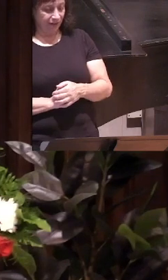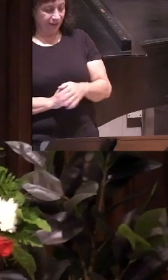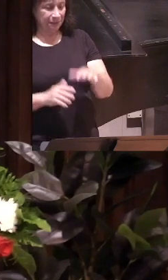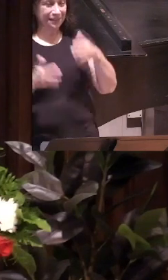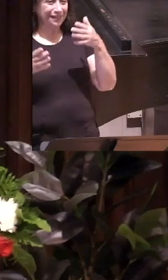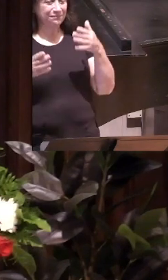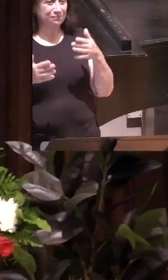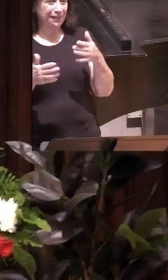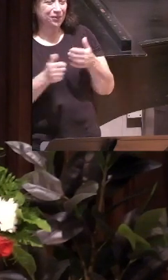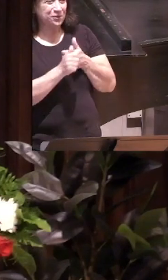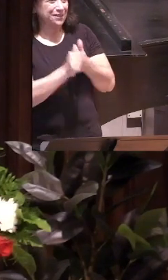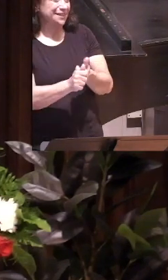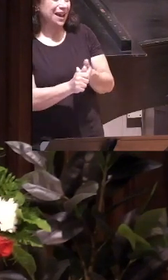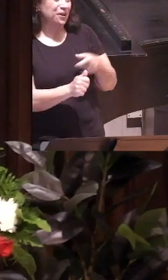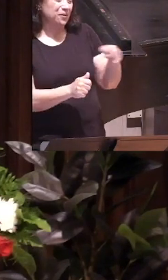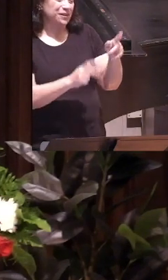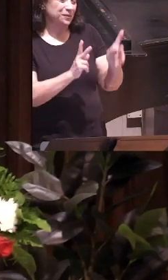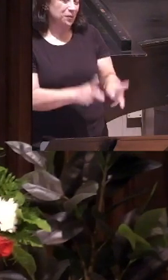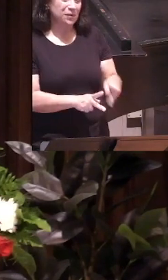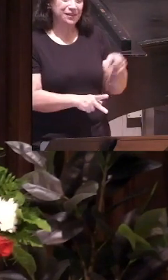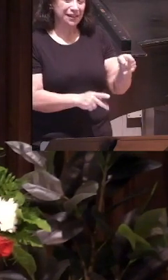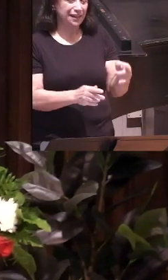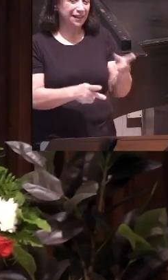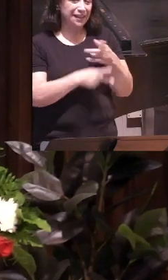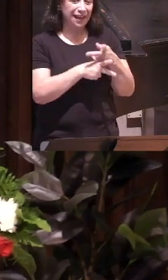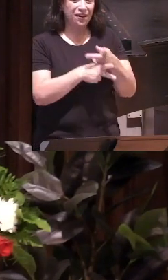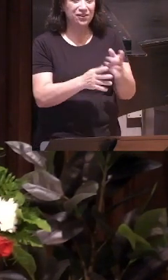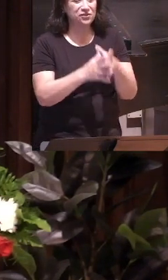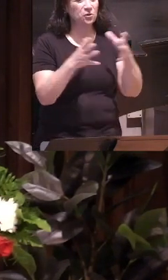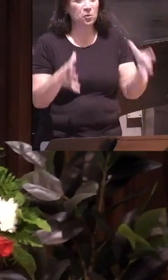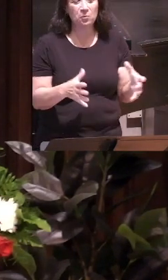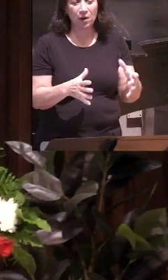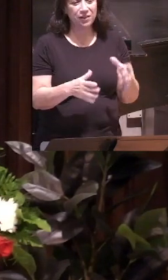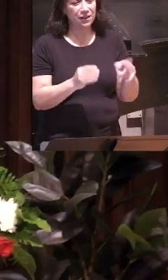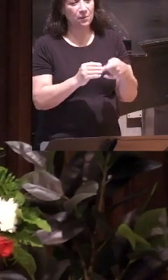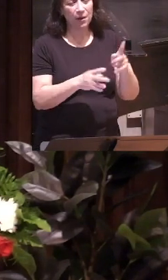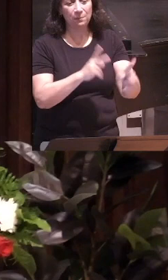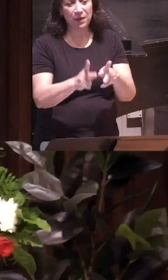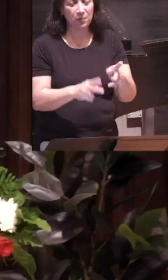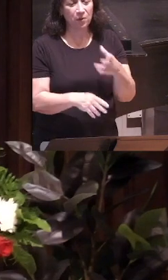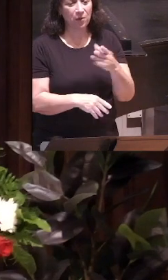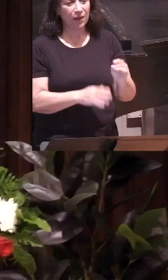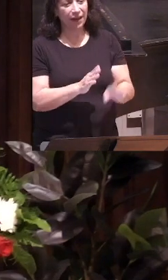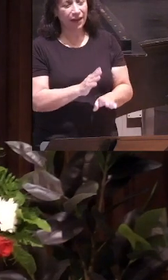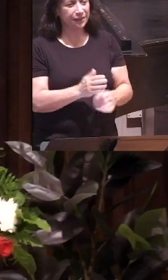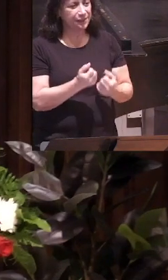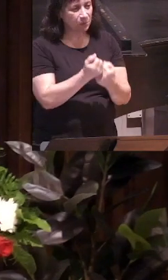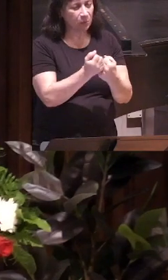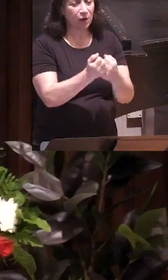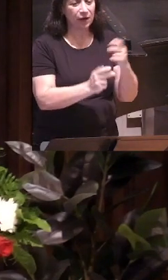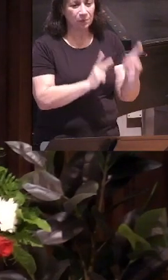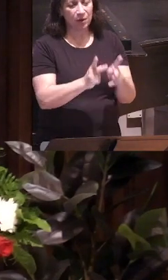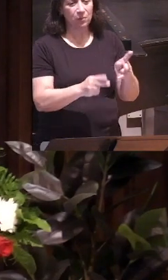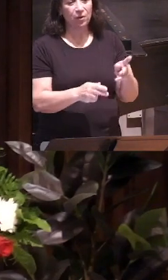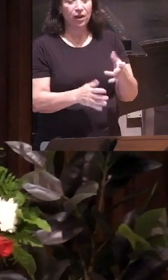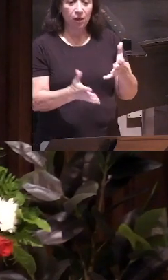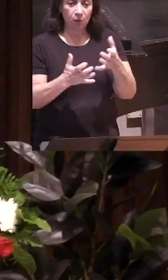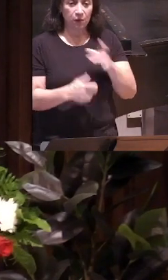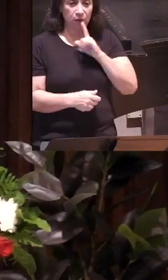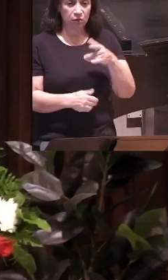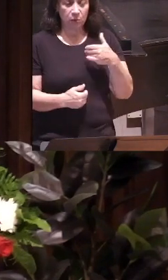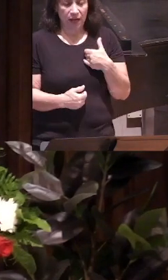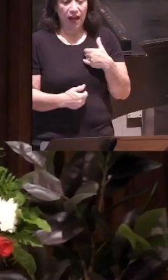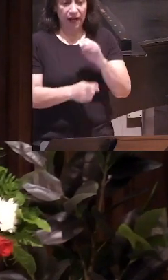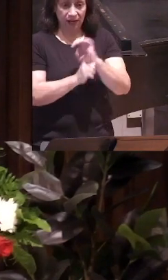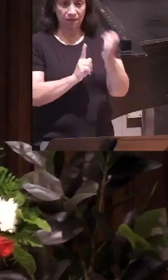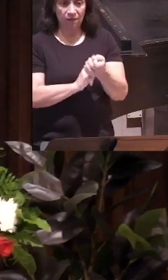he cared so much about people, developing people, and making sure that we had an environment where they could thrive.